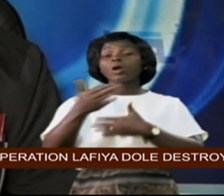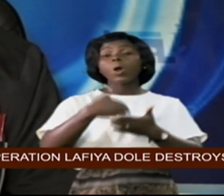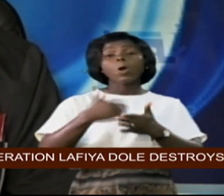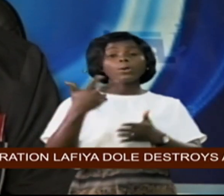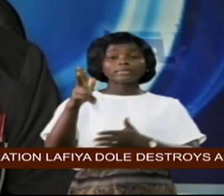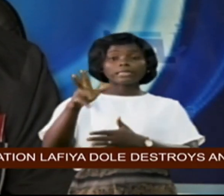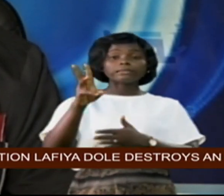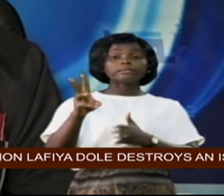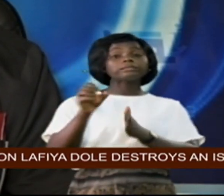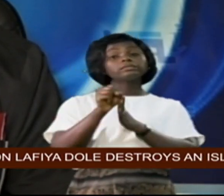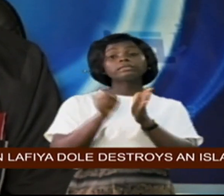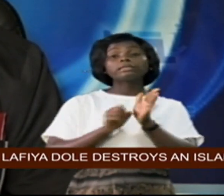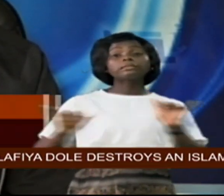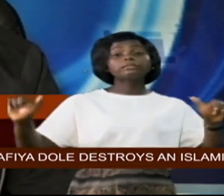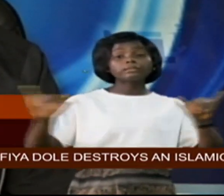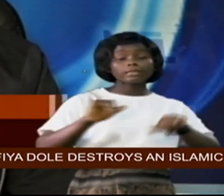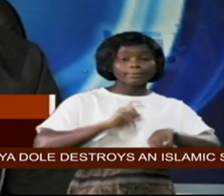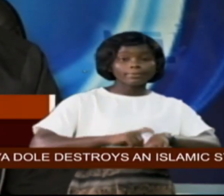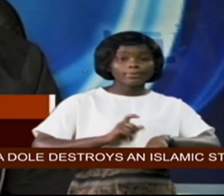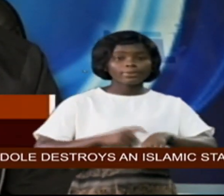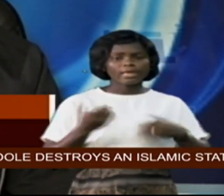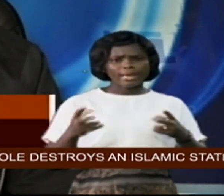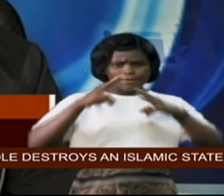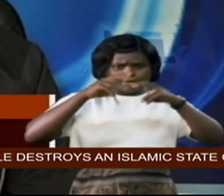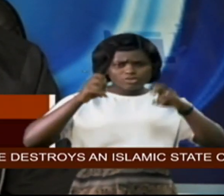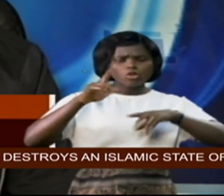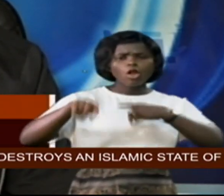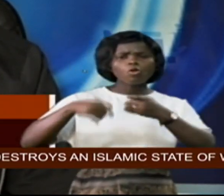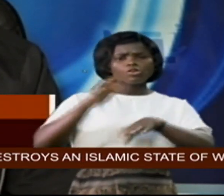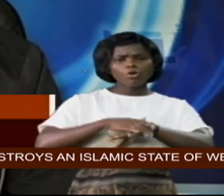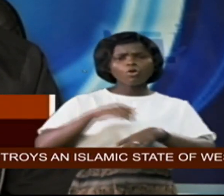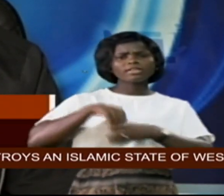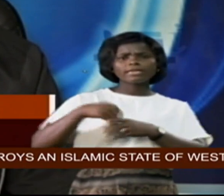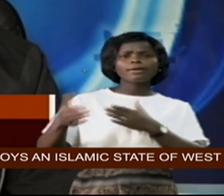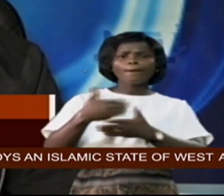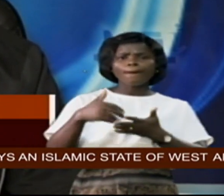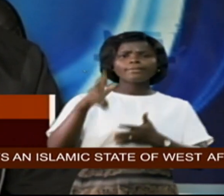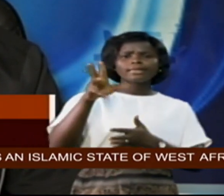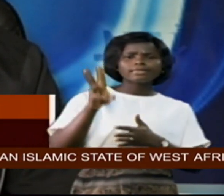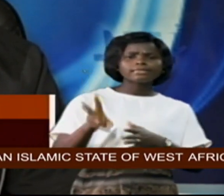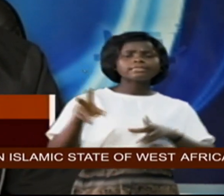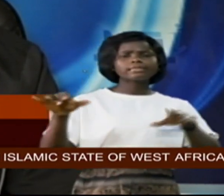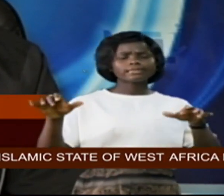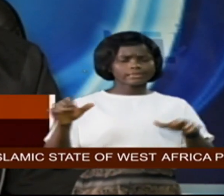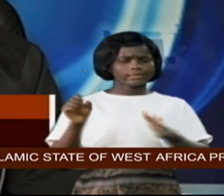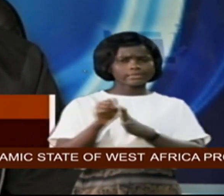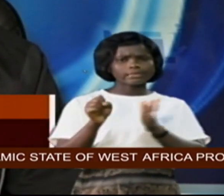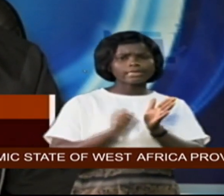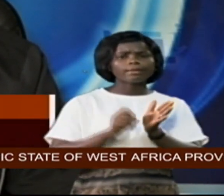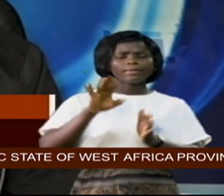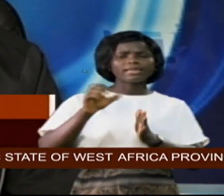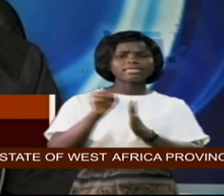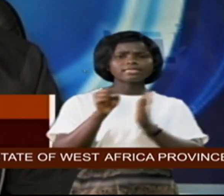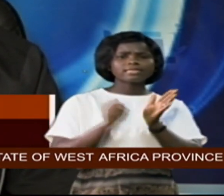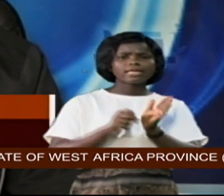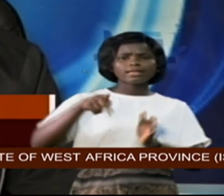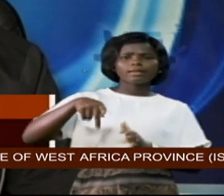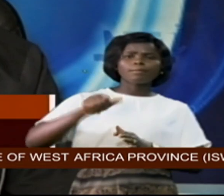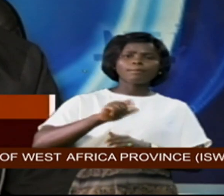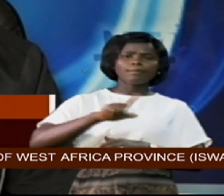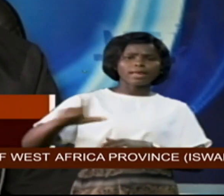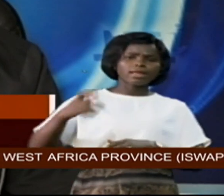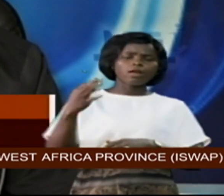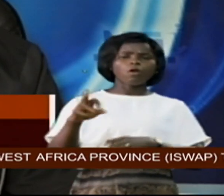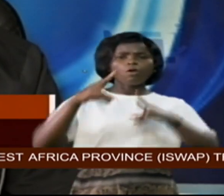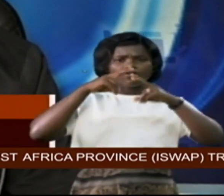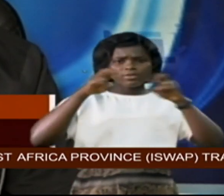at the same time. Investigations are going on in the whole 36 states by the state panels of investigation,